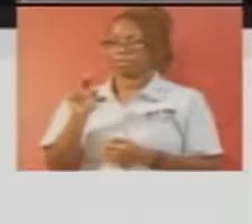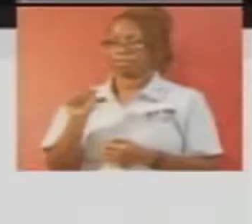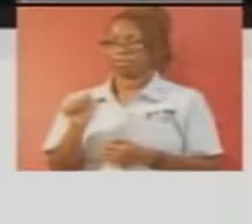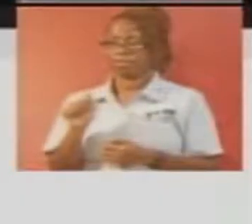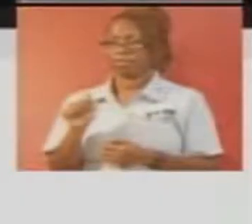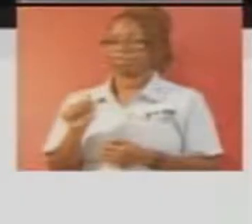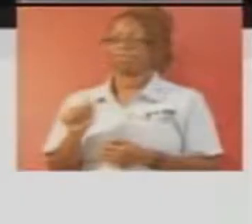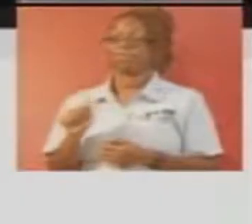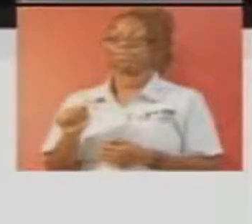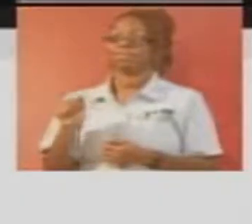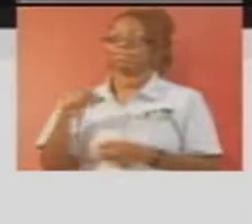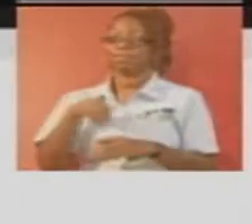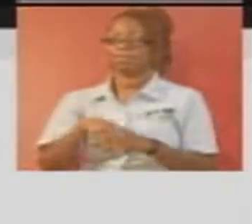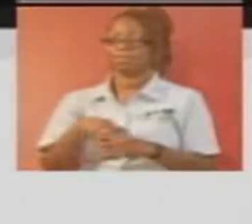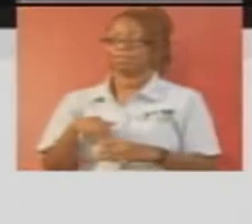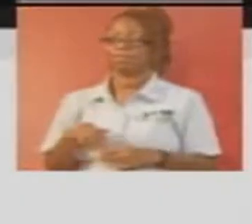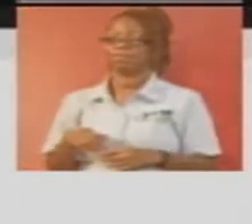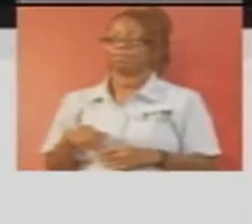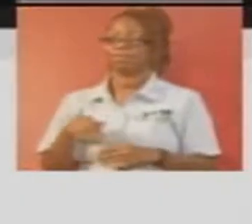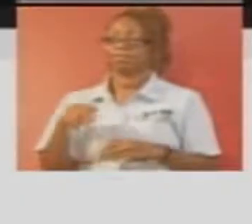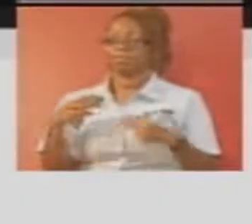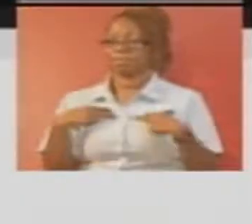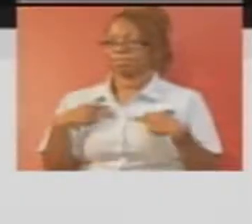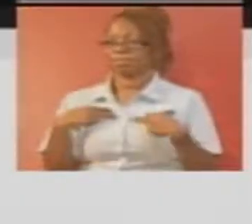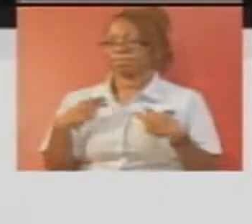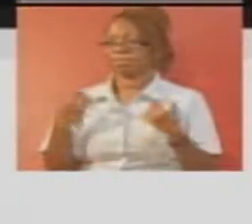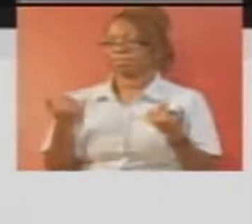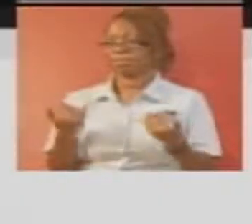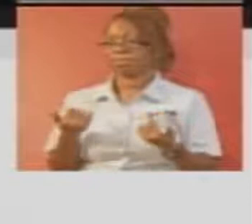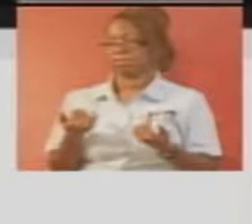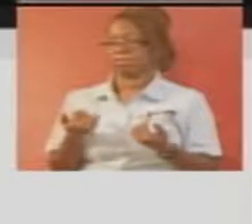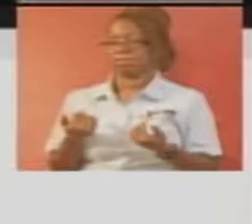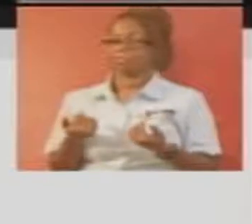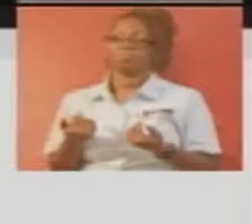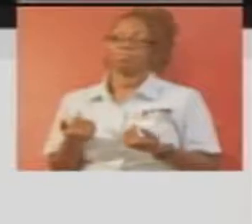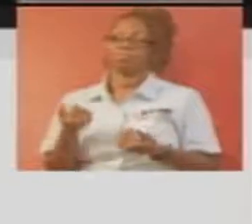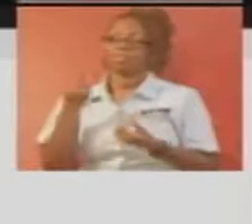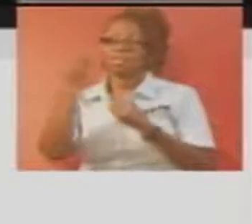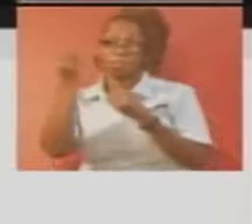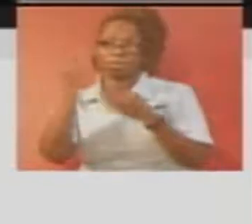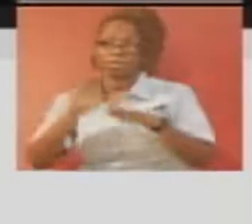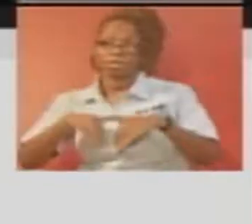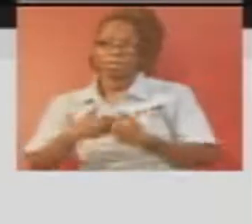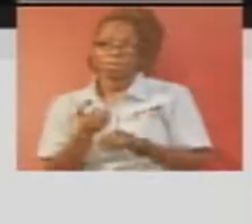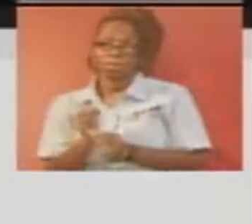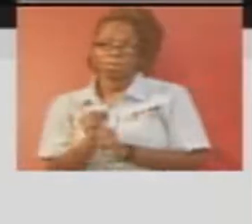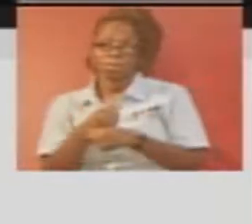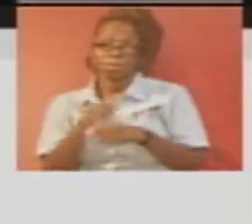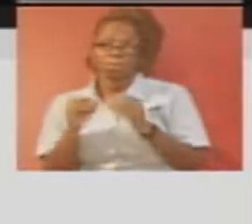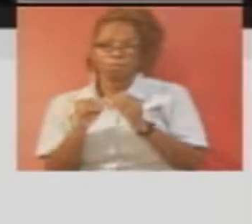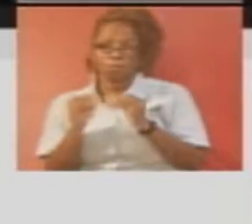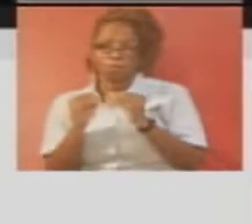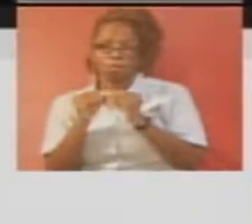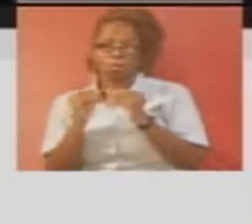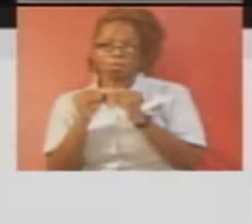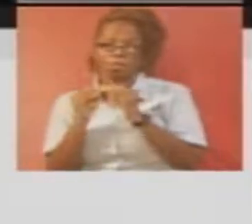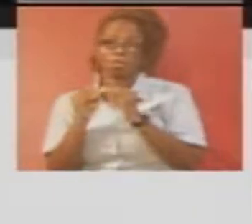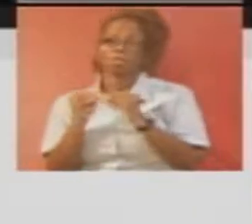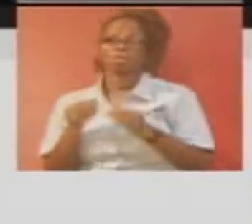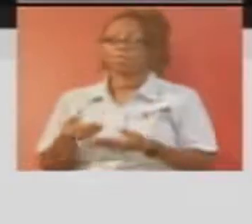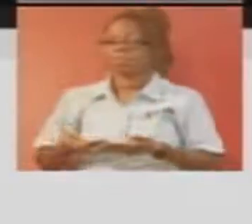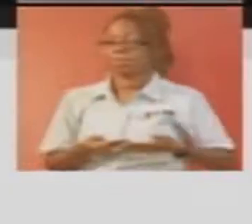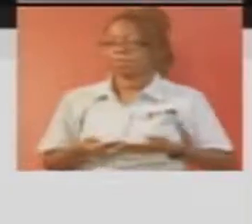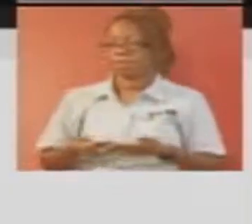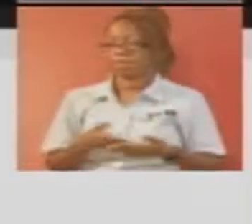of instructions for how to make more viral particles. So the main function of the virus particle is to deliver its